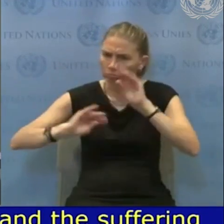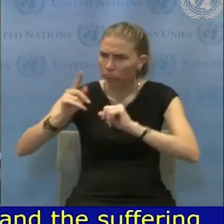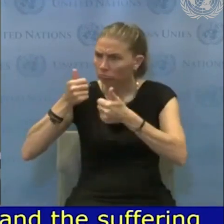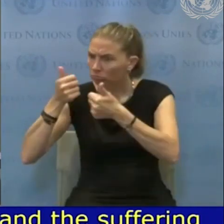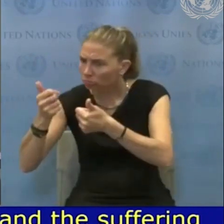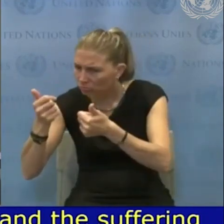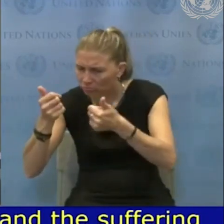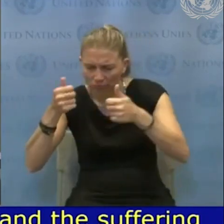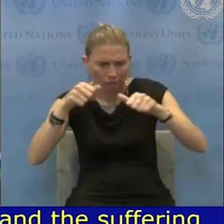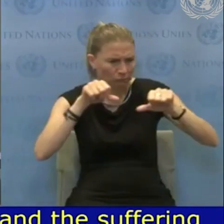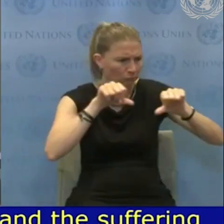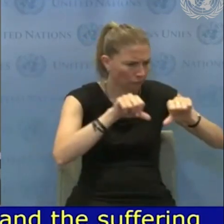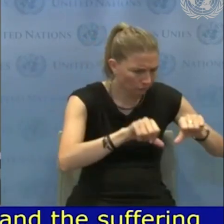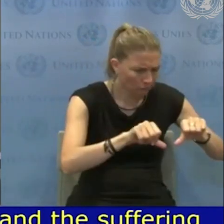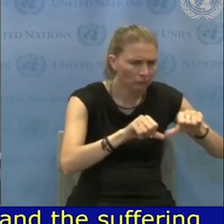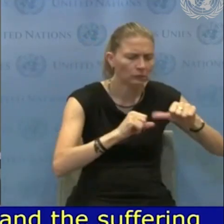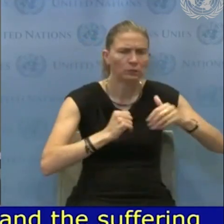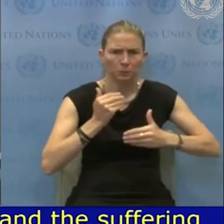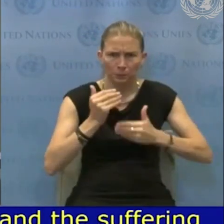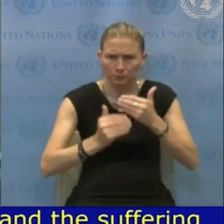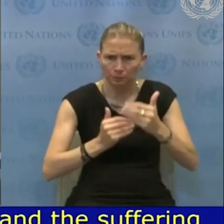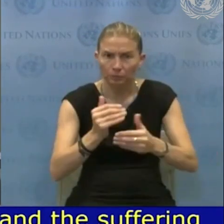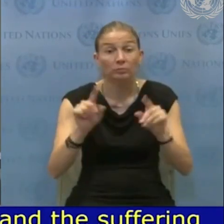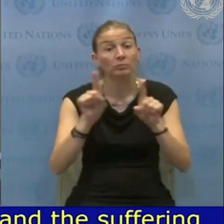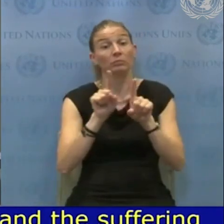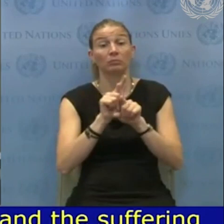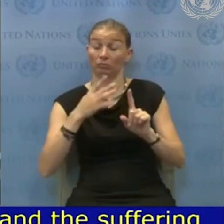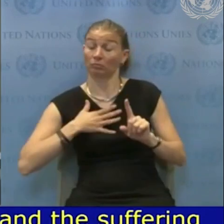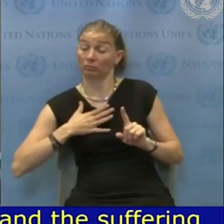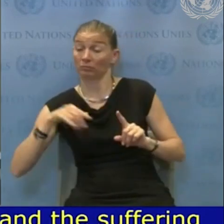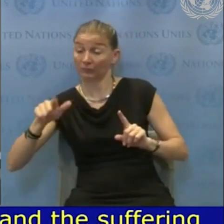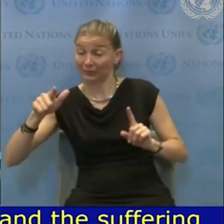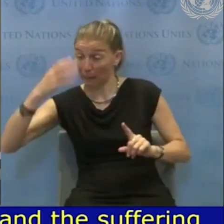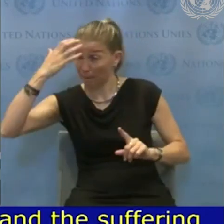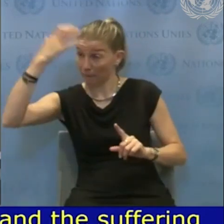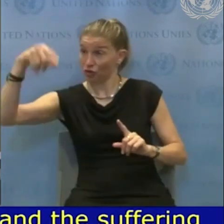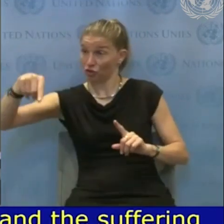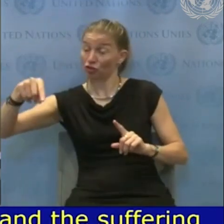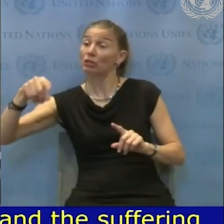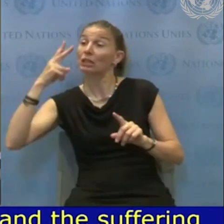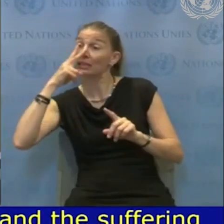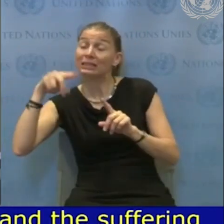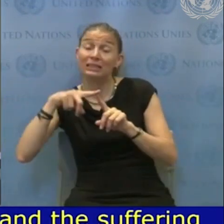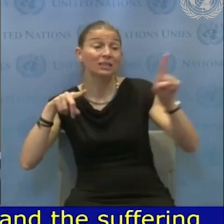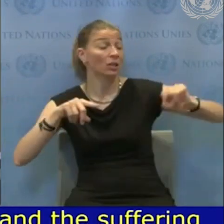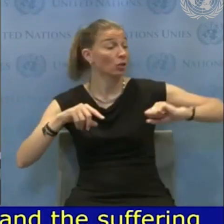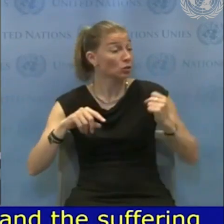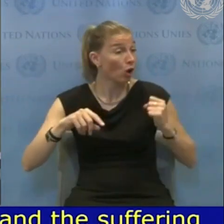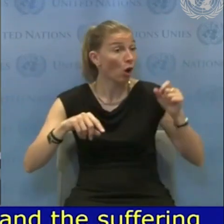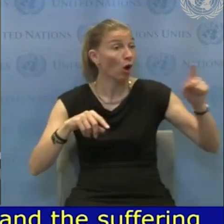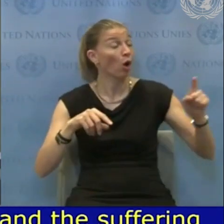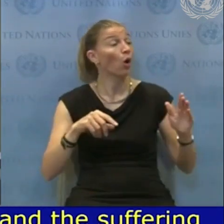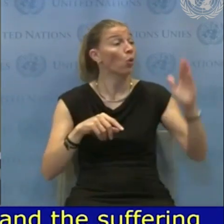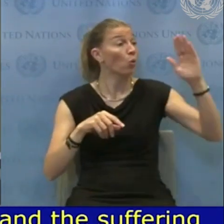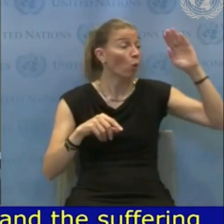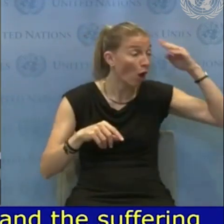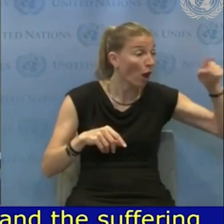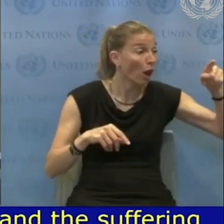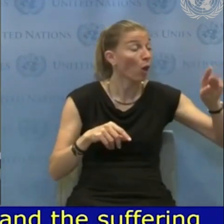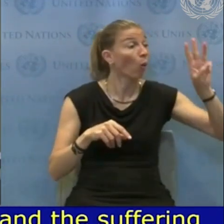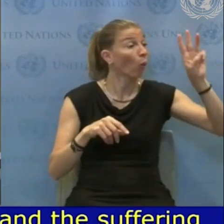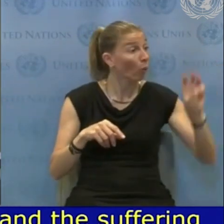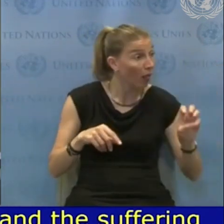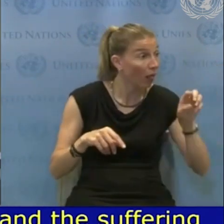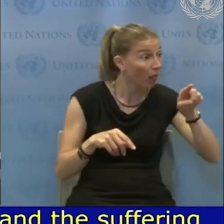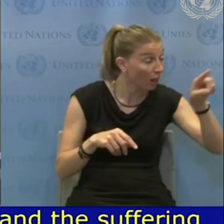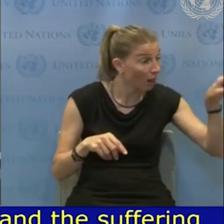of learning also from our devolved administrations for the work that Scotland, Northern Ireland and Wales has taken, often better work